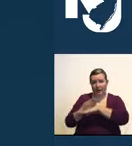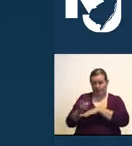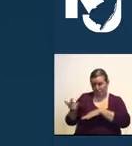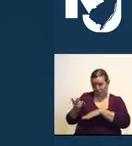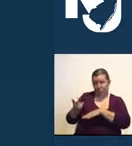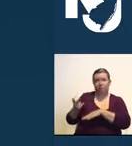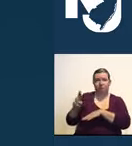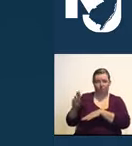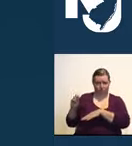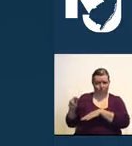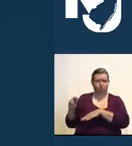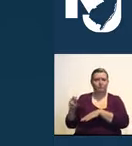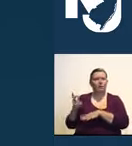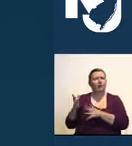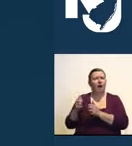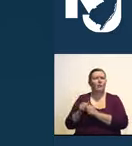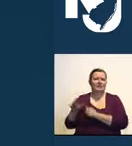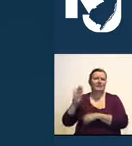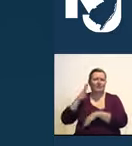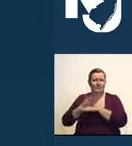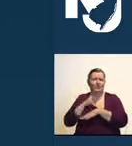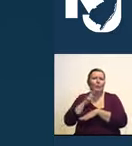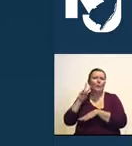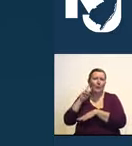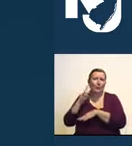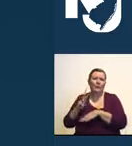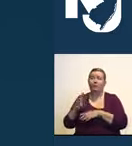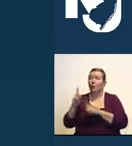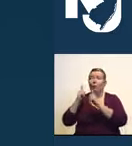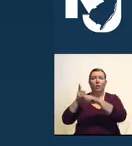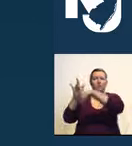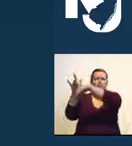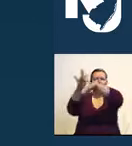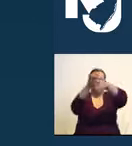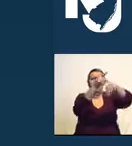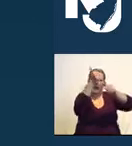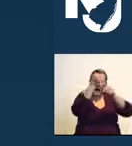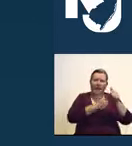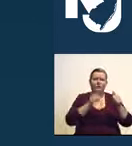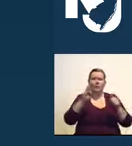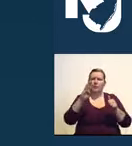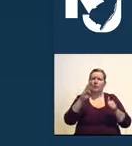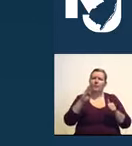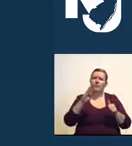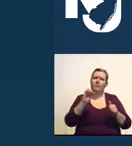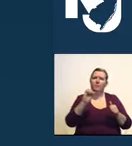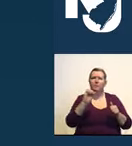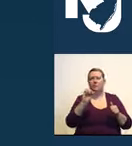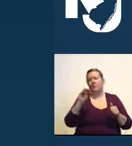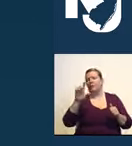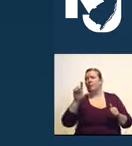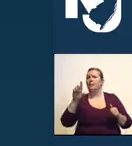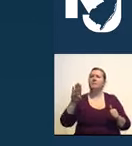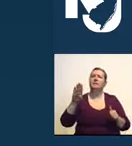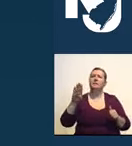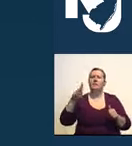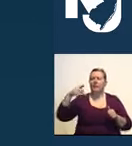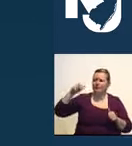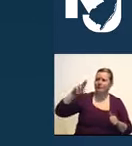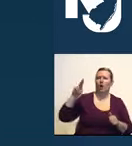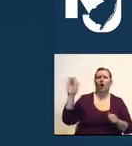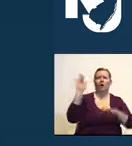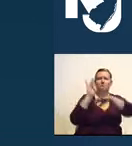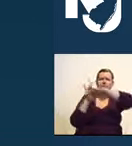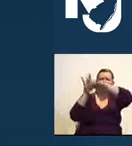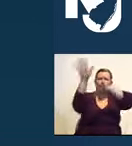great honor of speaking last week, to visit every single Major League Baseball ballpark. I asked Ross his favorite. He said